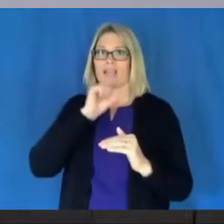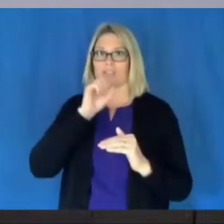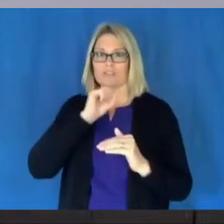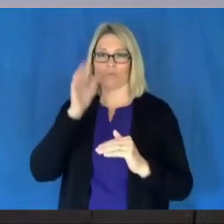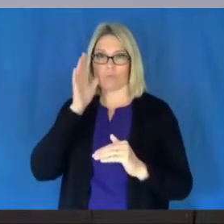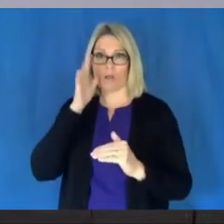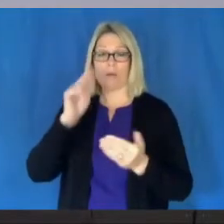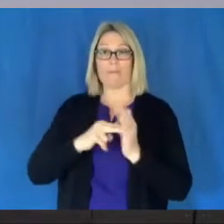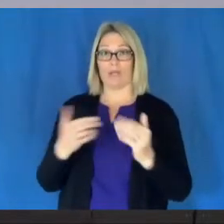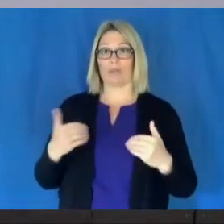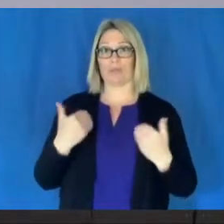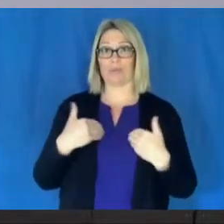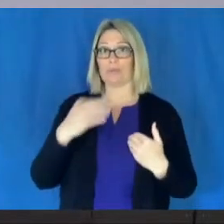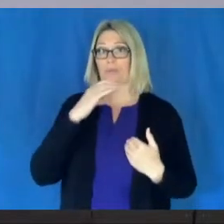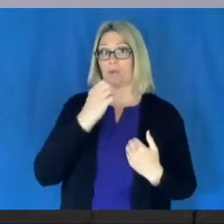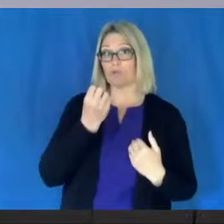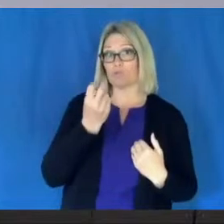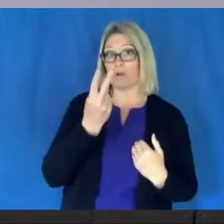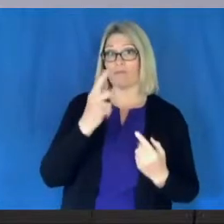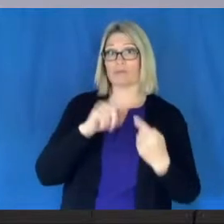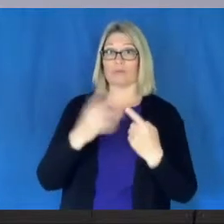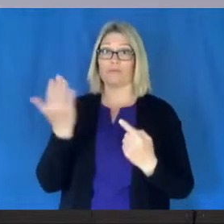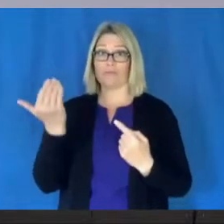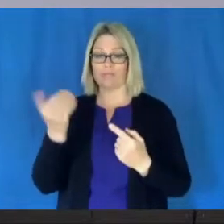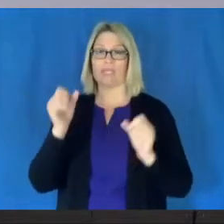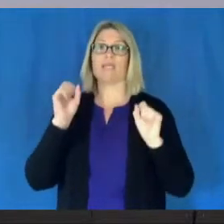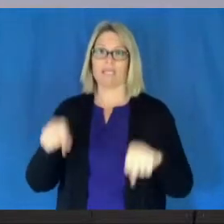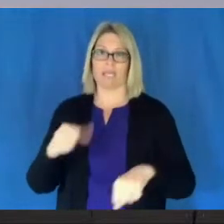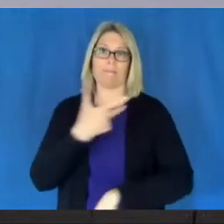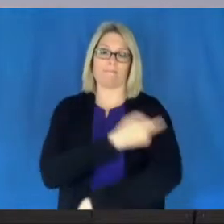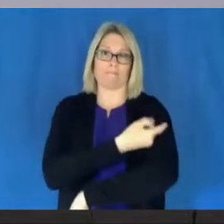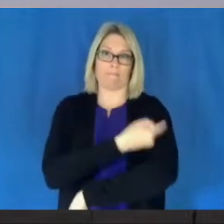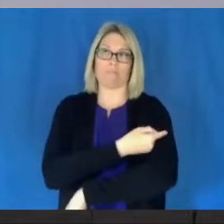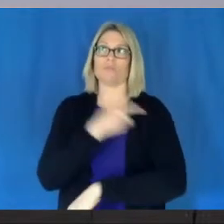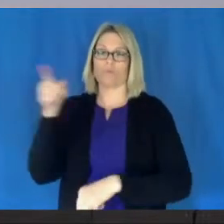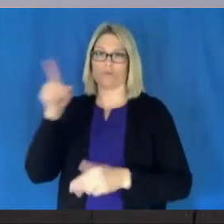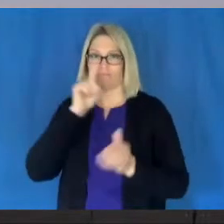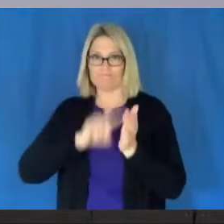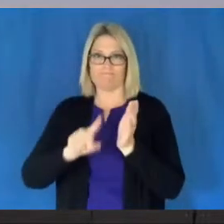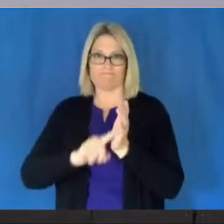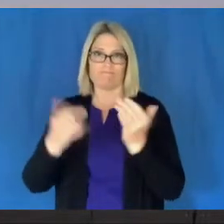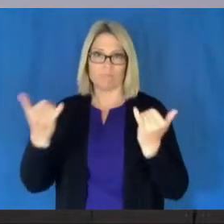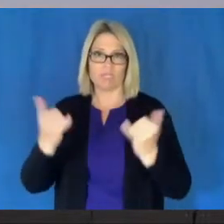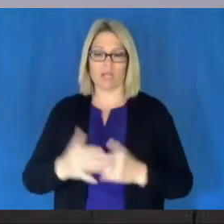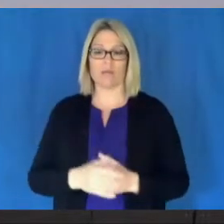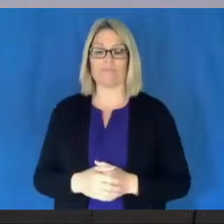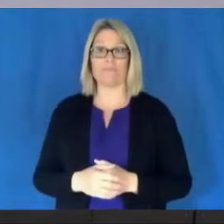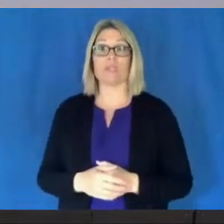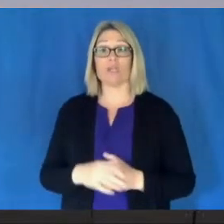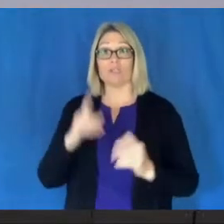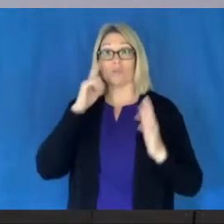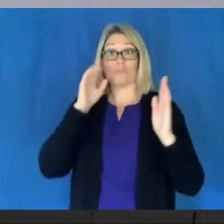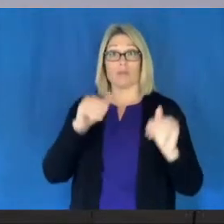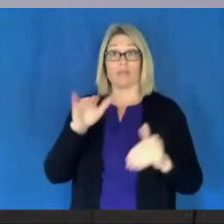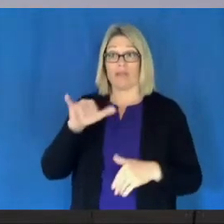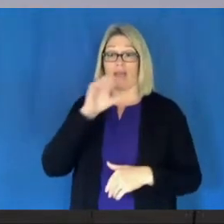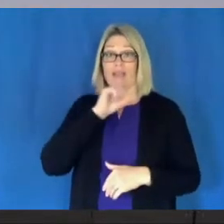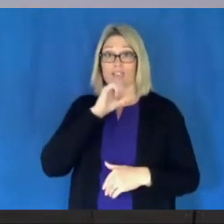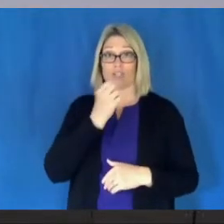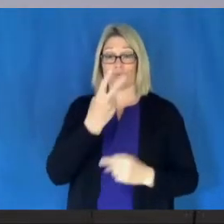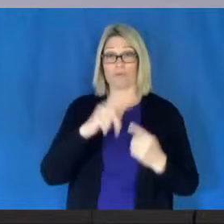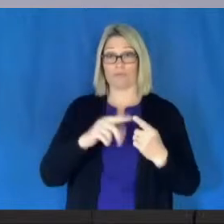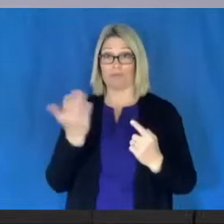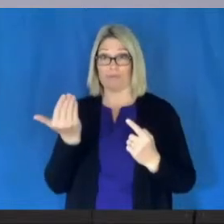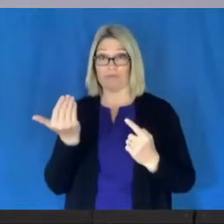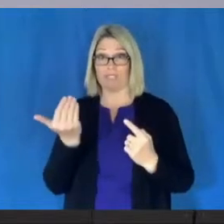allowing youth aged 12 to 15 to receive the vaccine. It is our expectation that this age group will also be